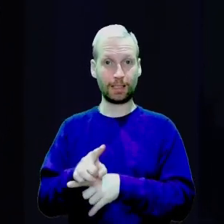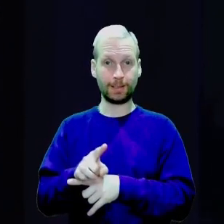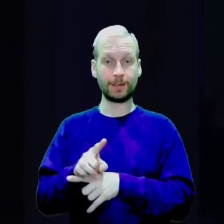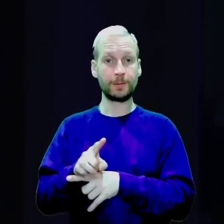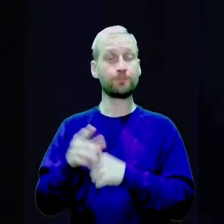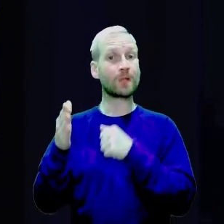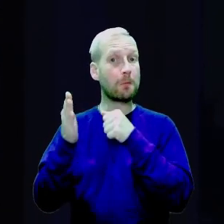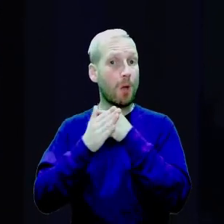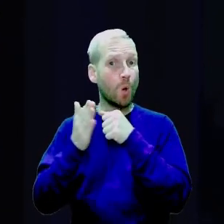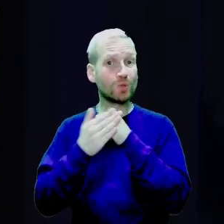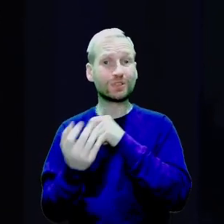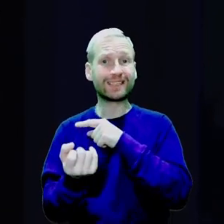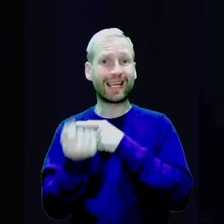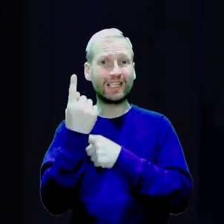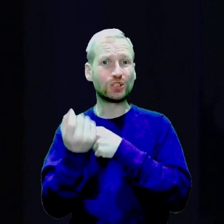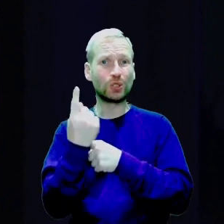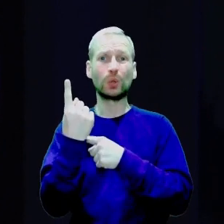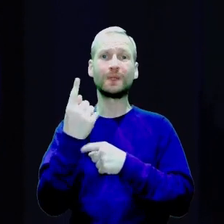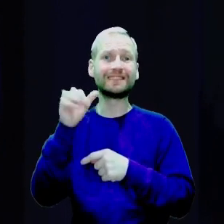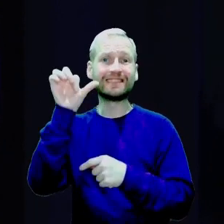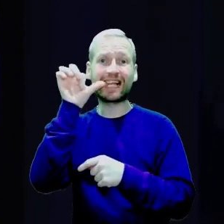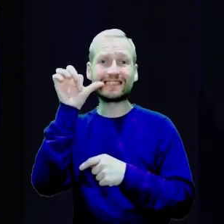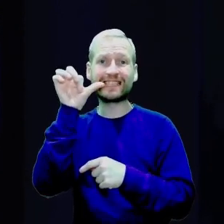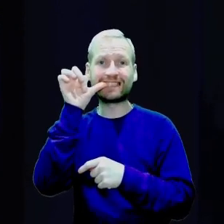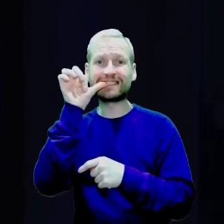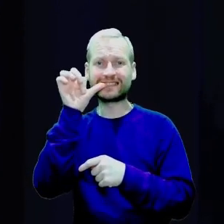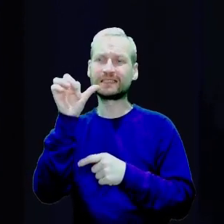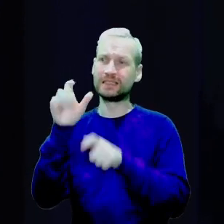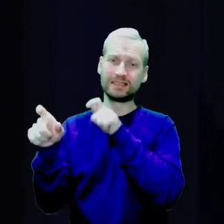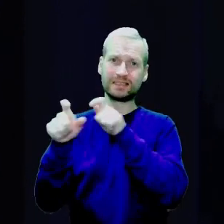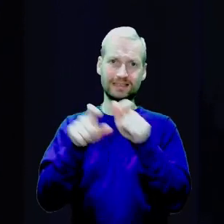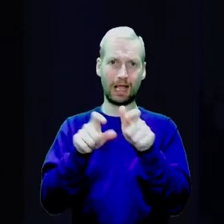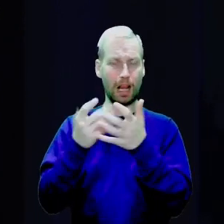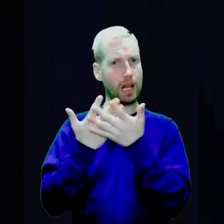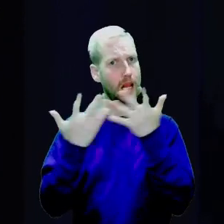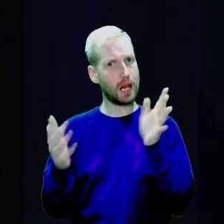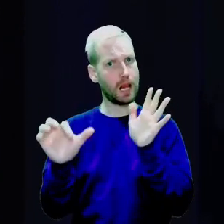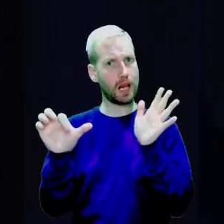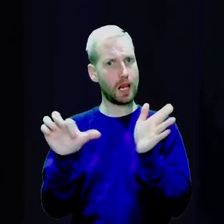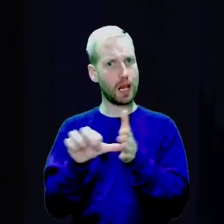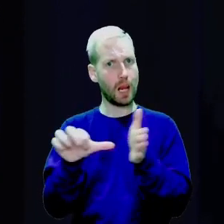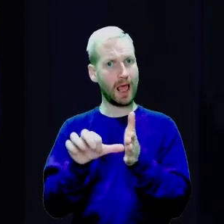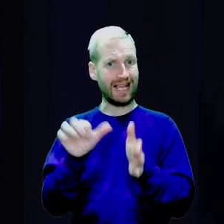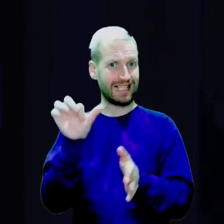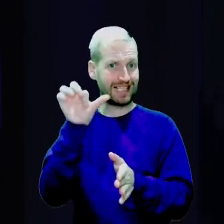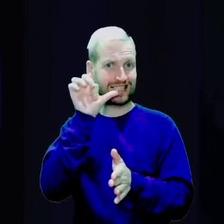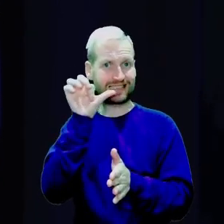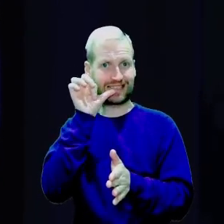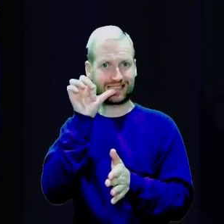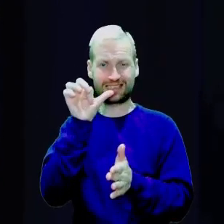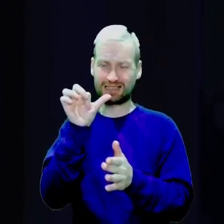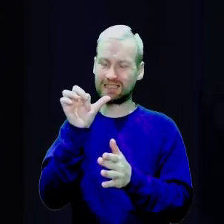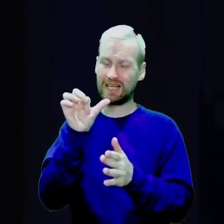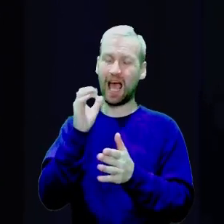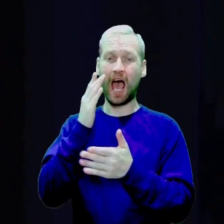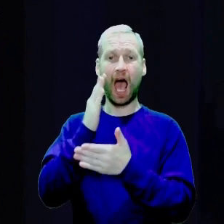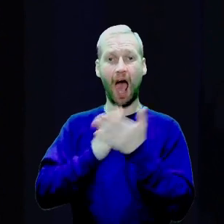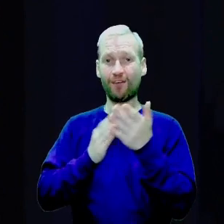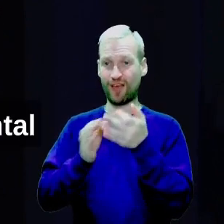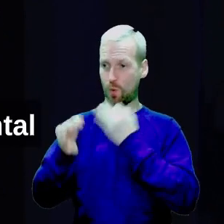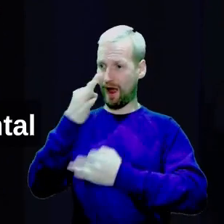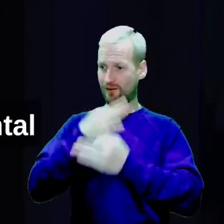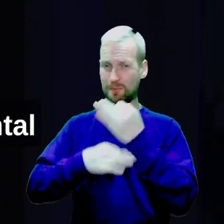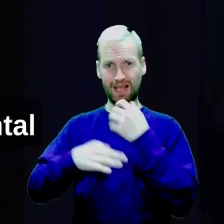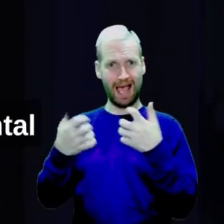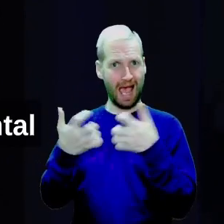about, more than anything else, was obviously dentistry. It still remains a huge problem. Over half of our inquiries have